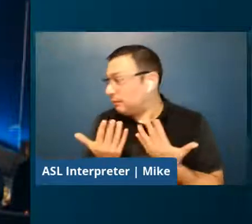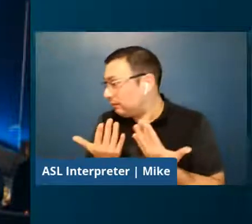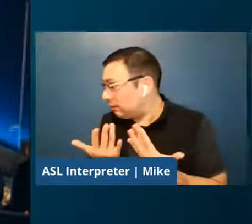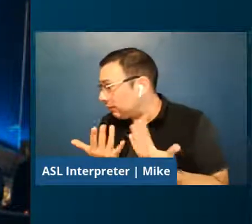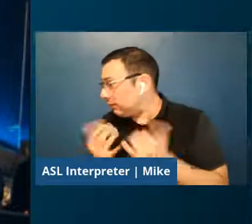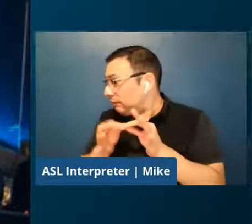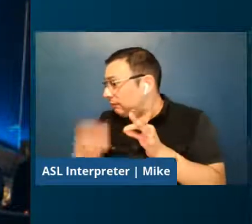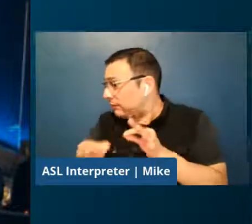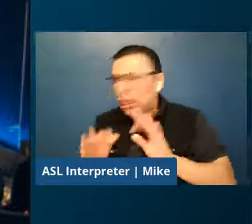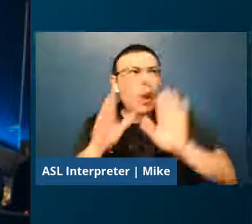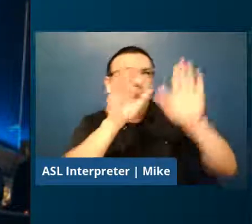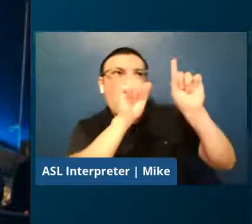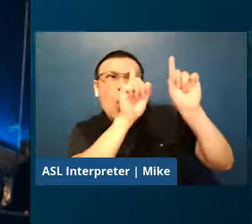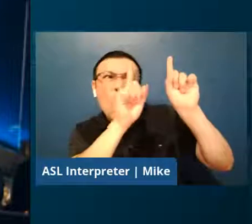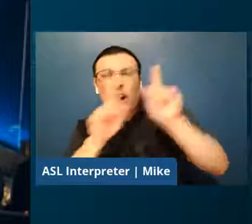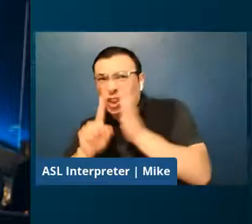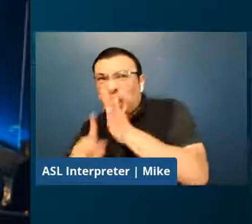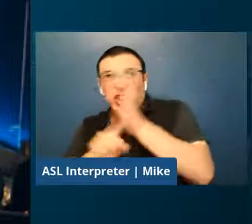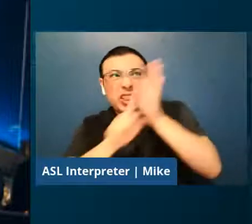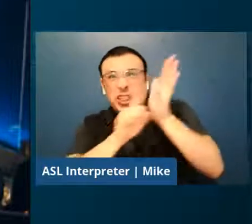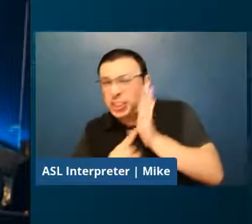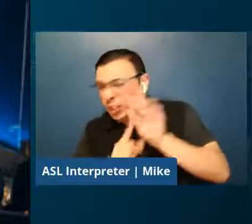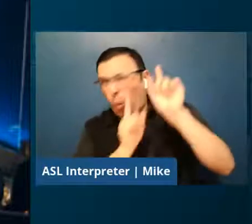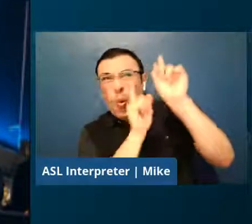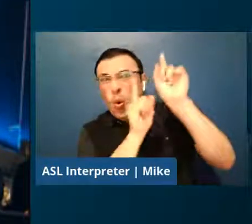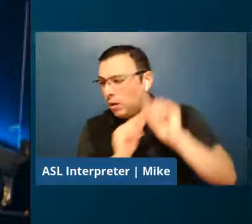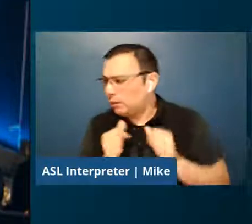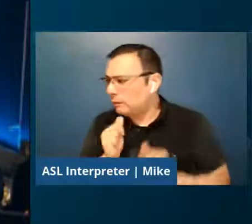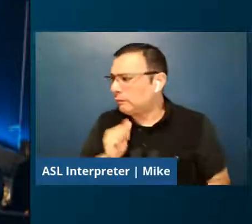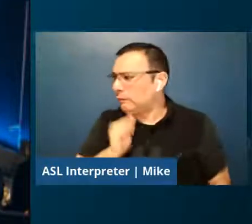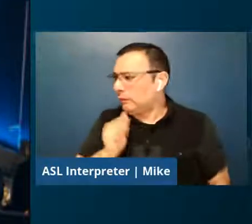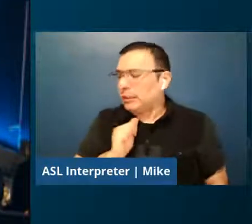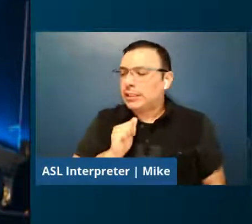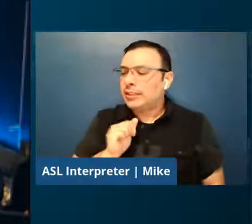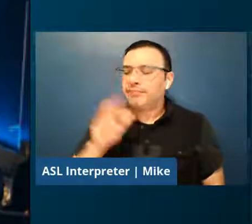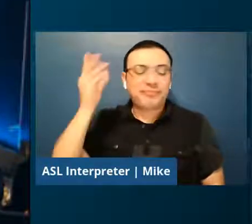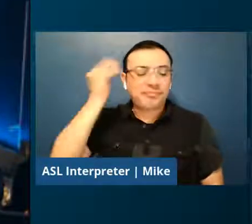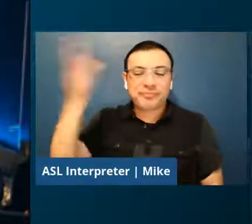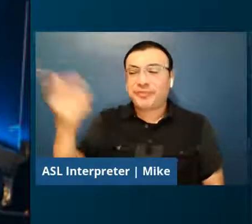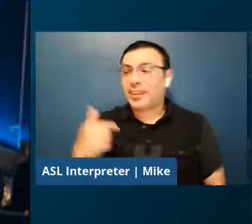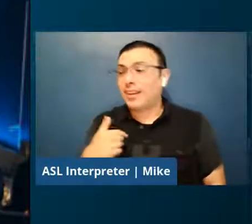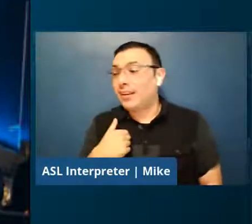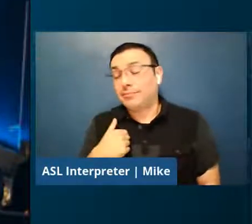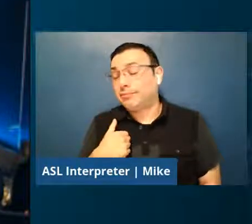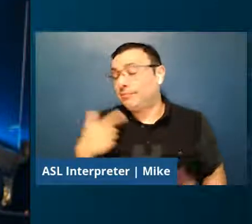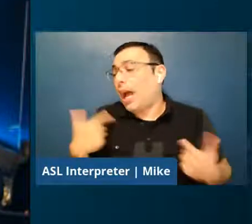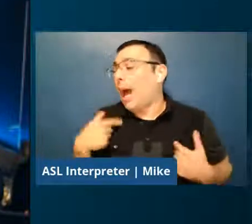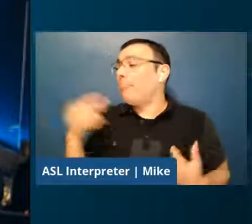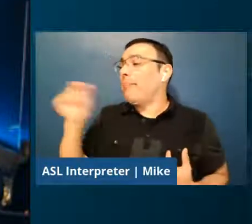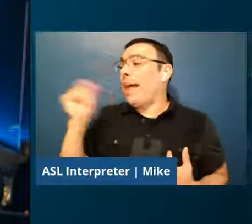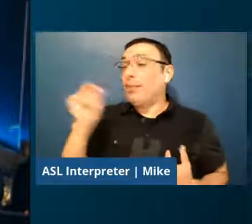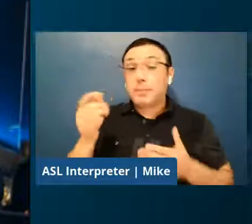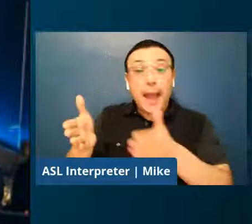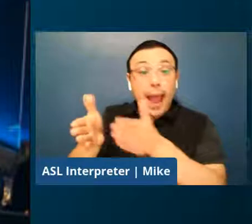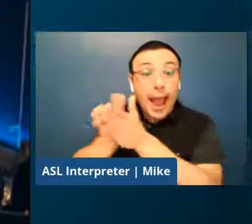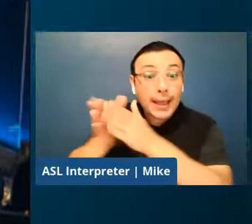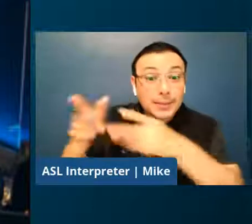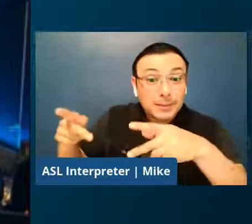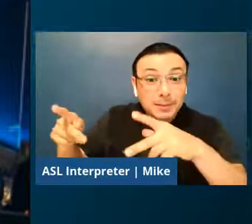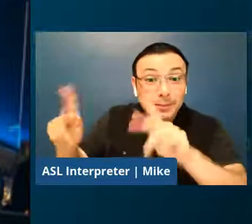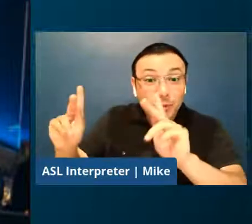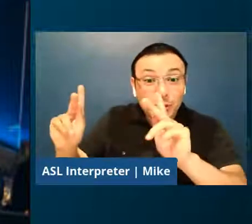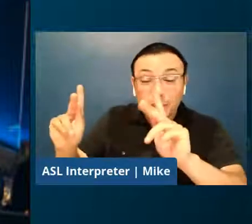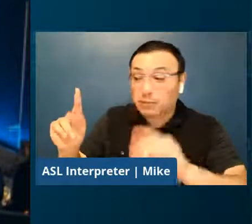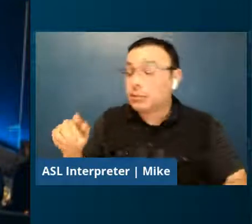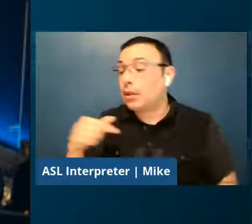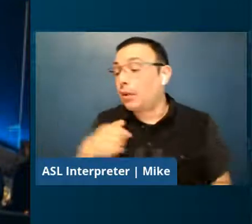they realized, yeah, they really had to think about how these astronauts were going to go to the bathroom over a period of weeks, and they invented